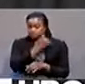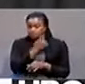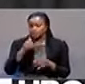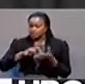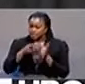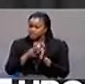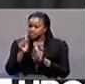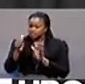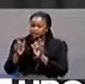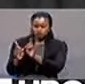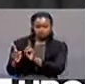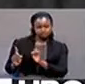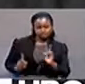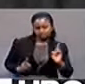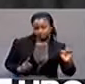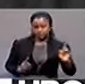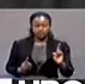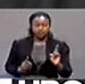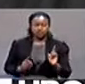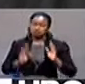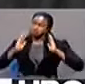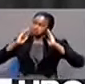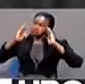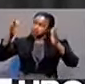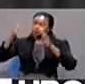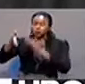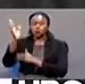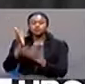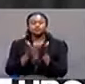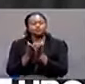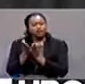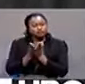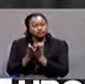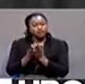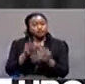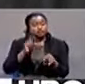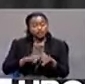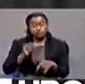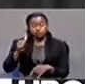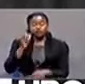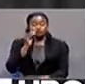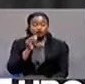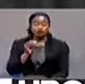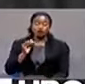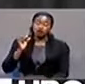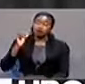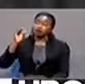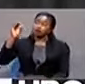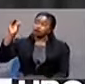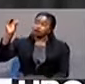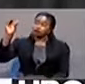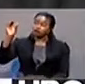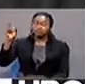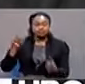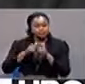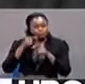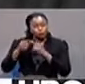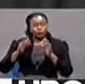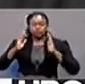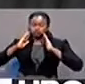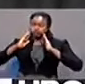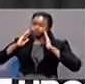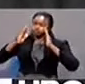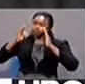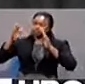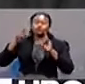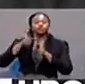apart for the service of God. And during that time, he took vows, which vows he kept to the end. And